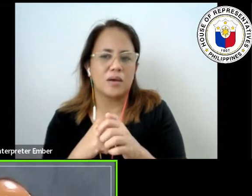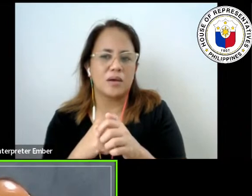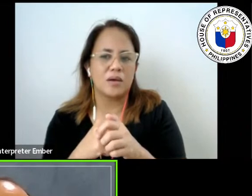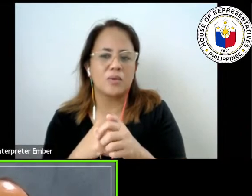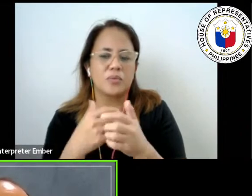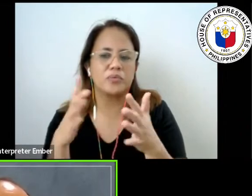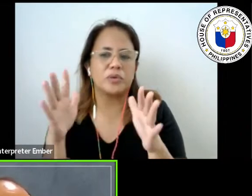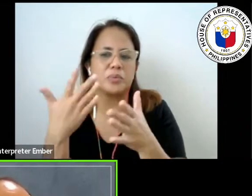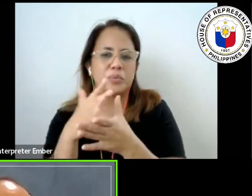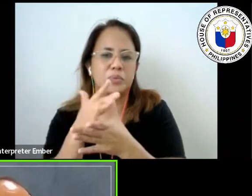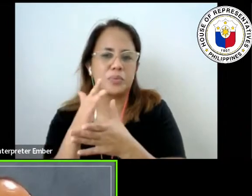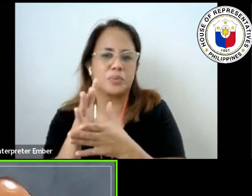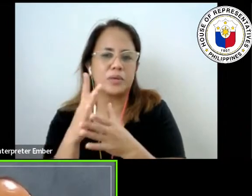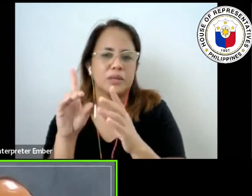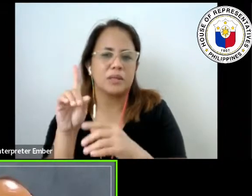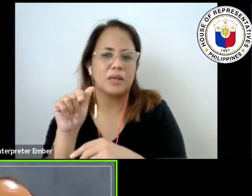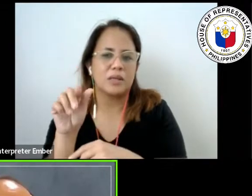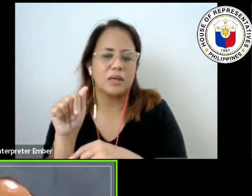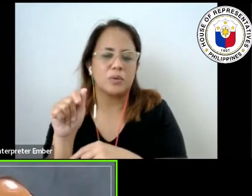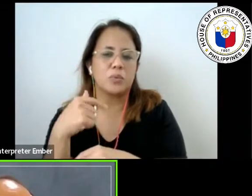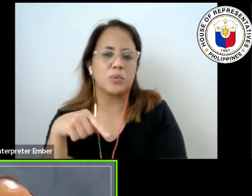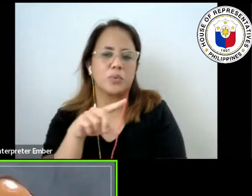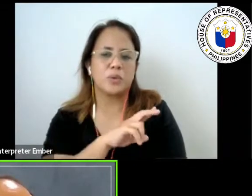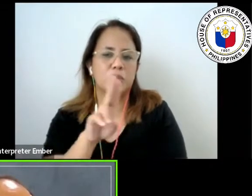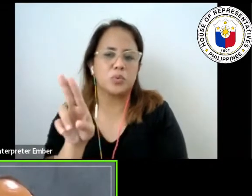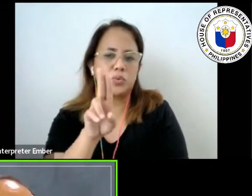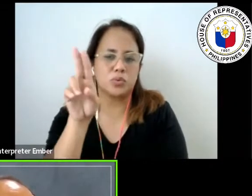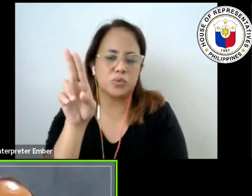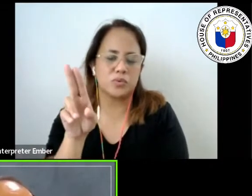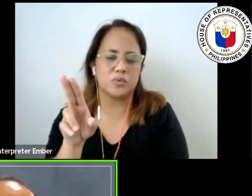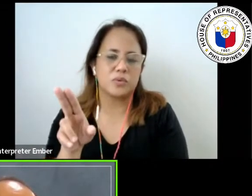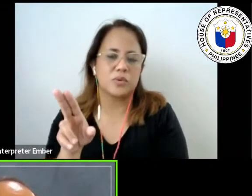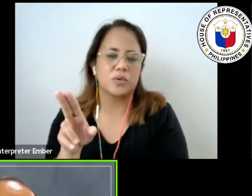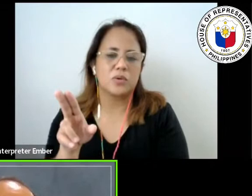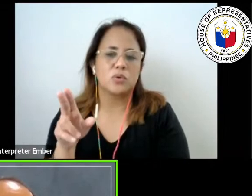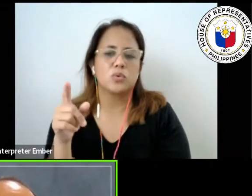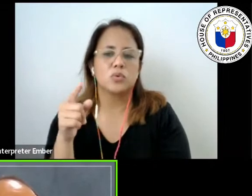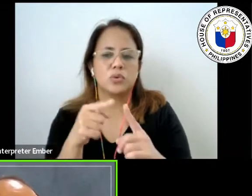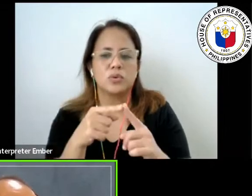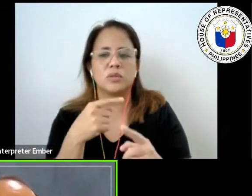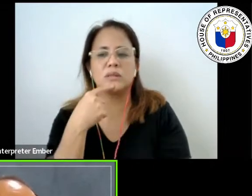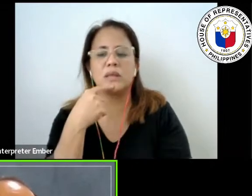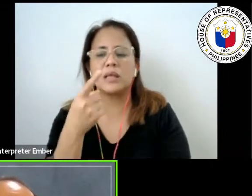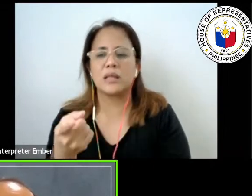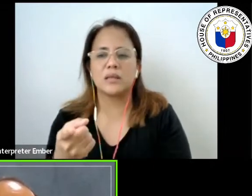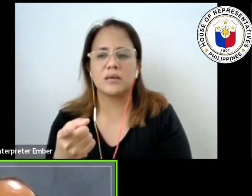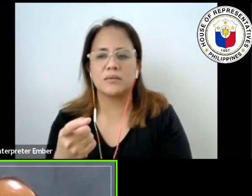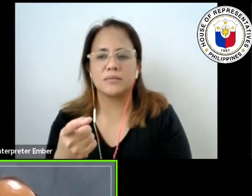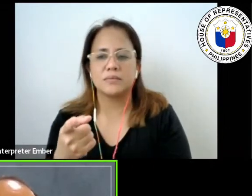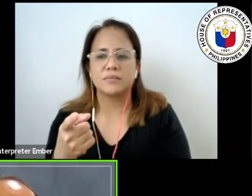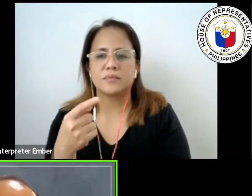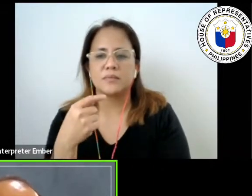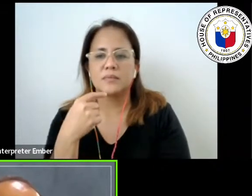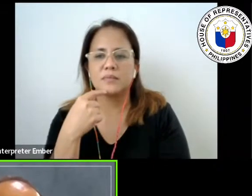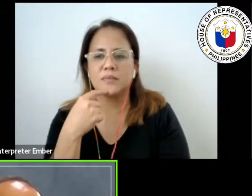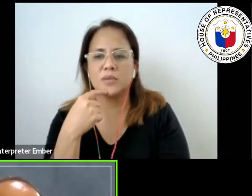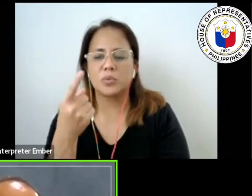na share po sa amin yung datos doon. Ginamit po namin actually yun to tell